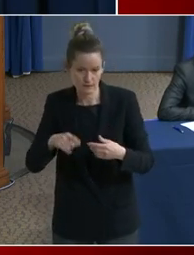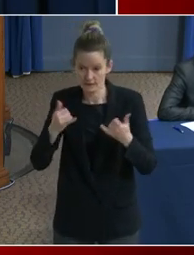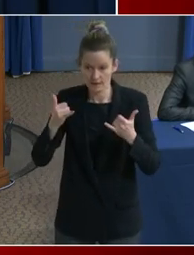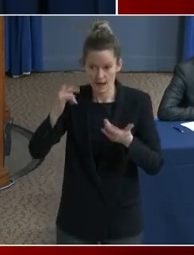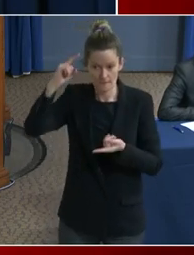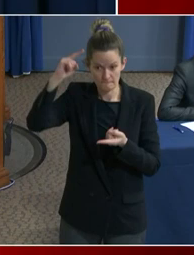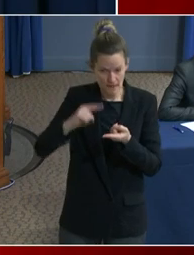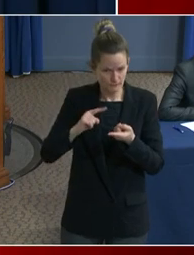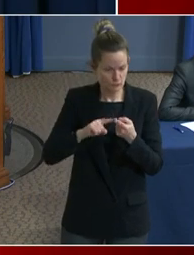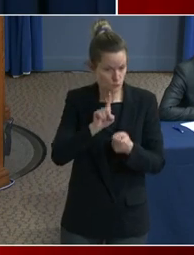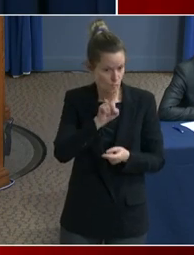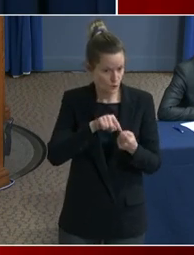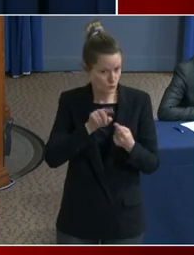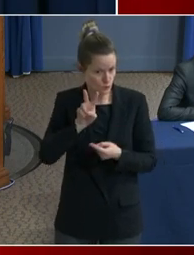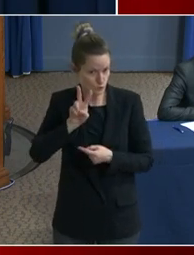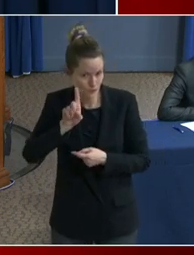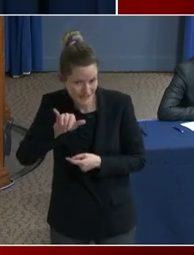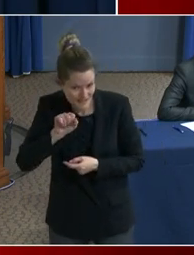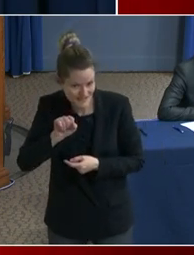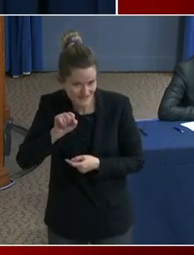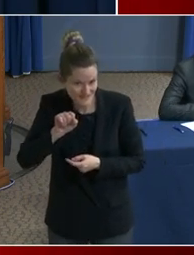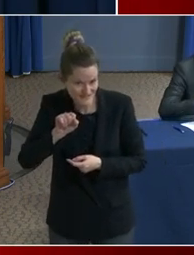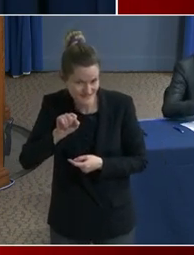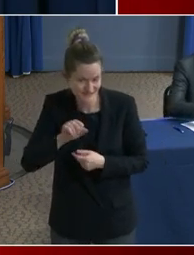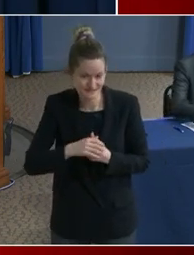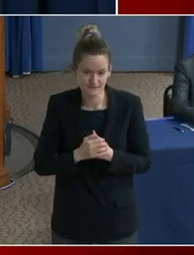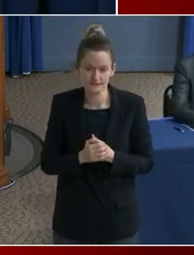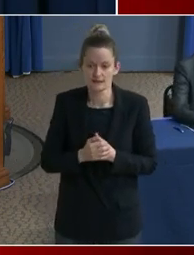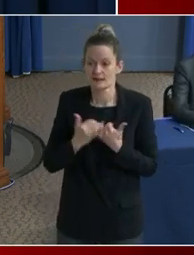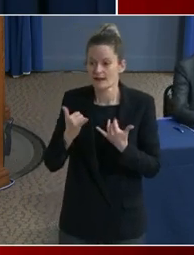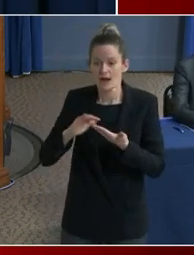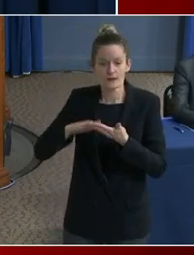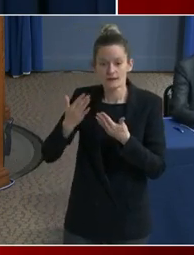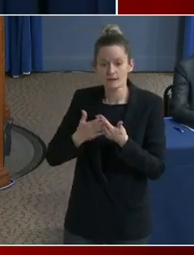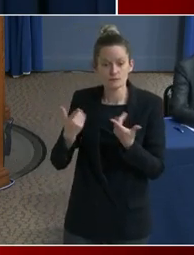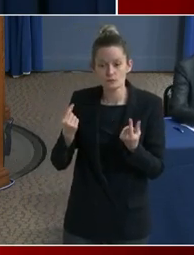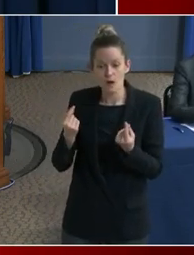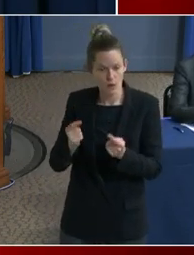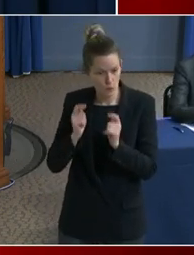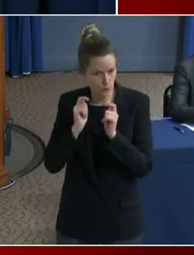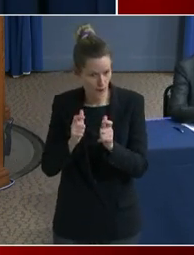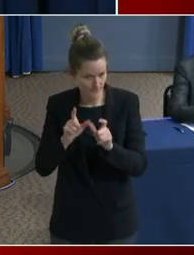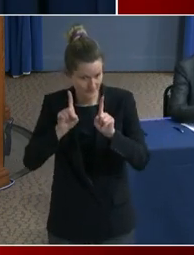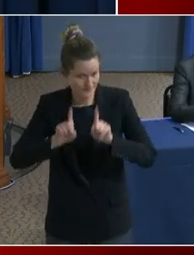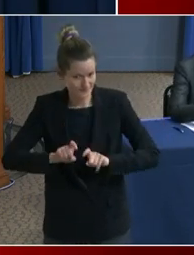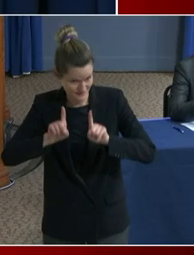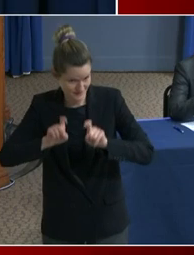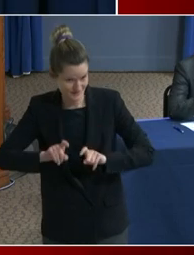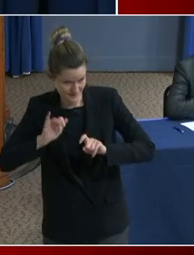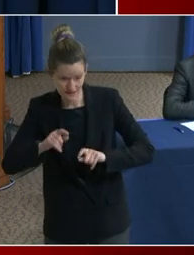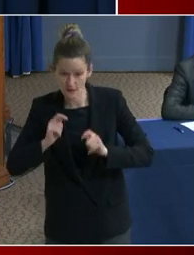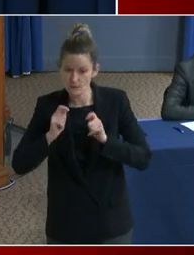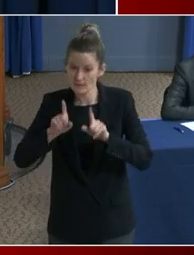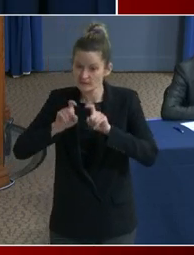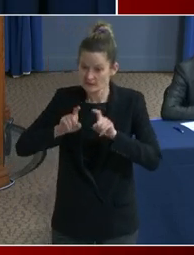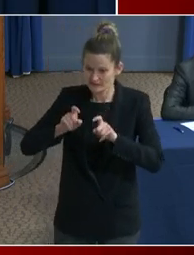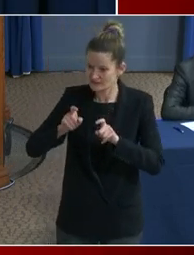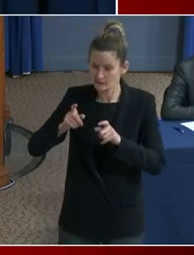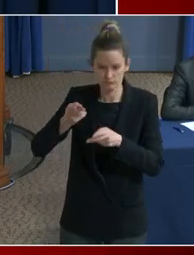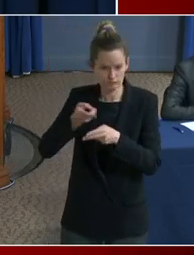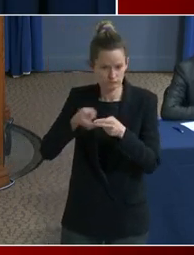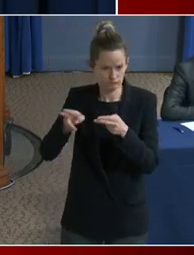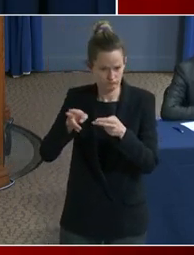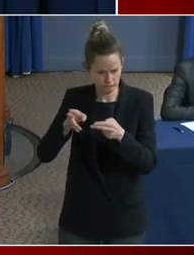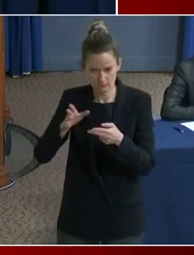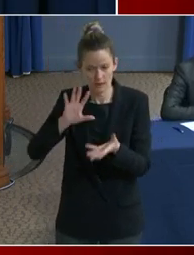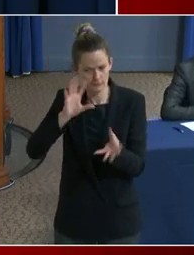to go a step even further and provide rapid testing where you get results in 15 minutes for free